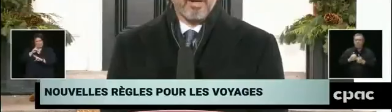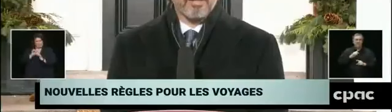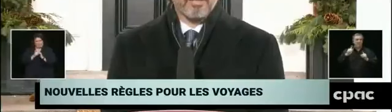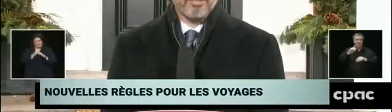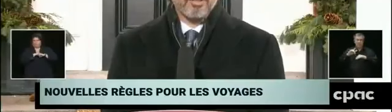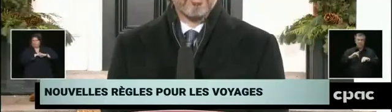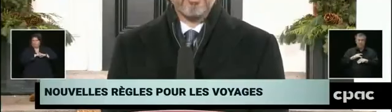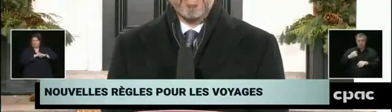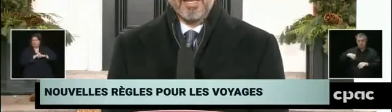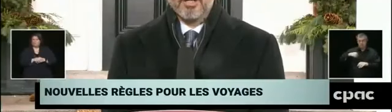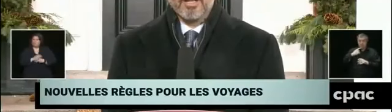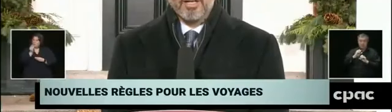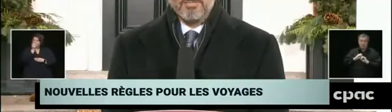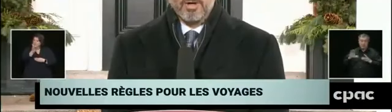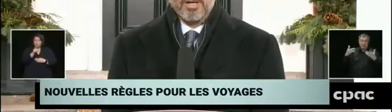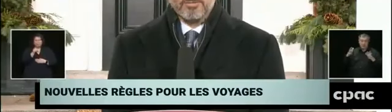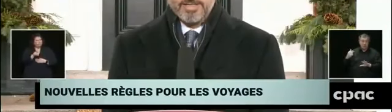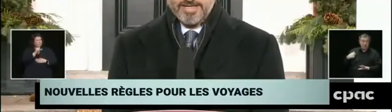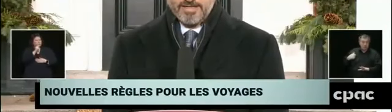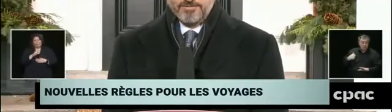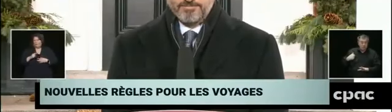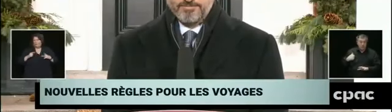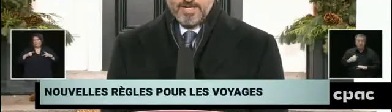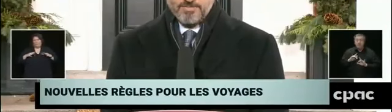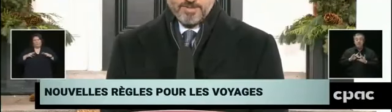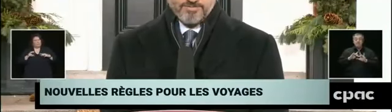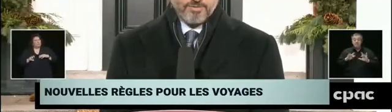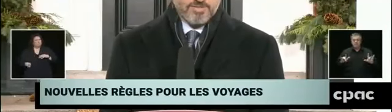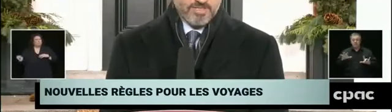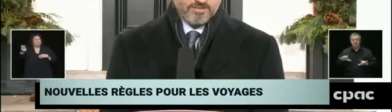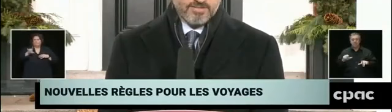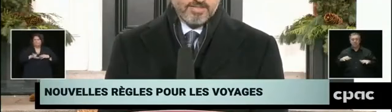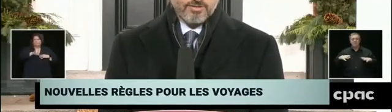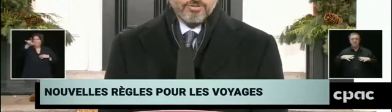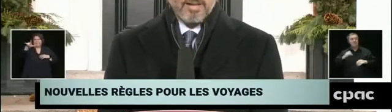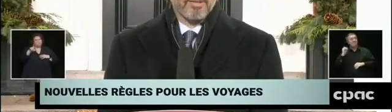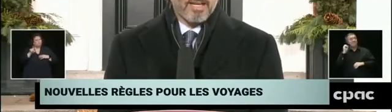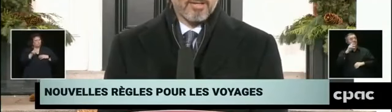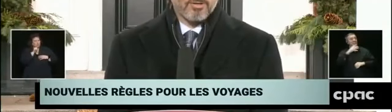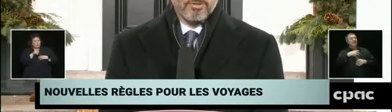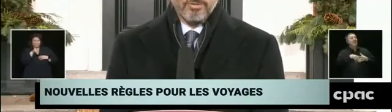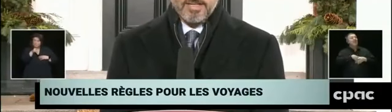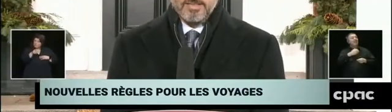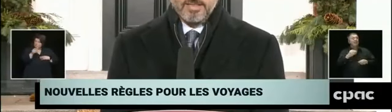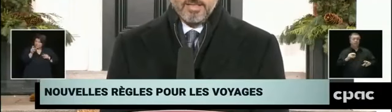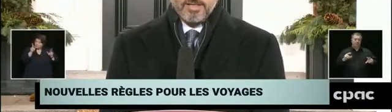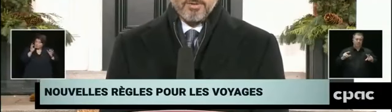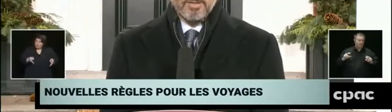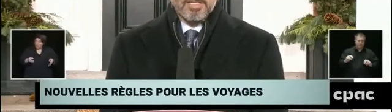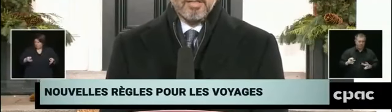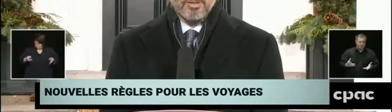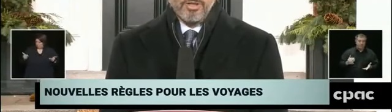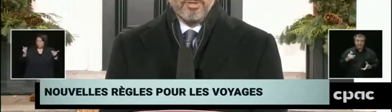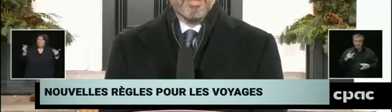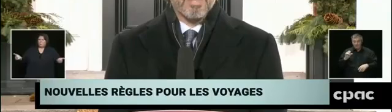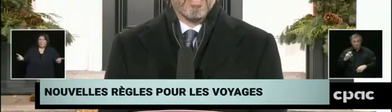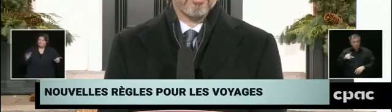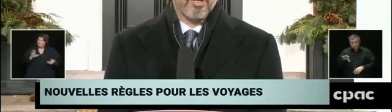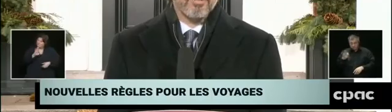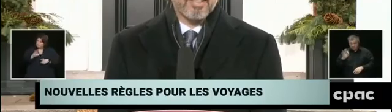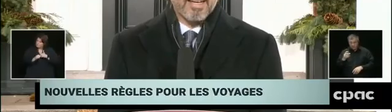No one should be vacationing abroad right now. But if you still decide to travel at your own risk, you will need to show